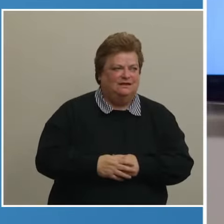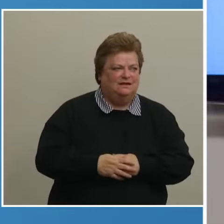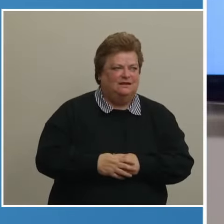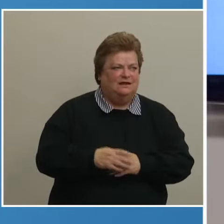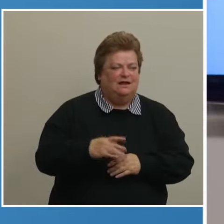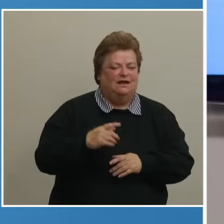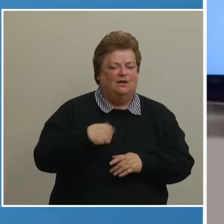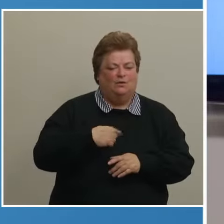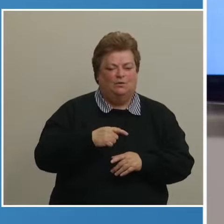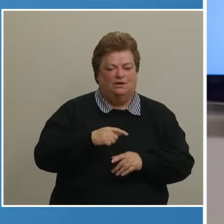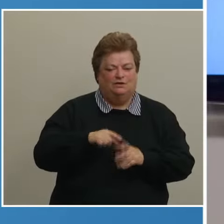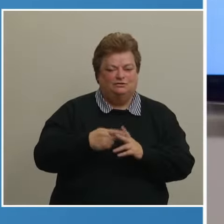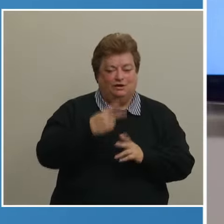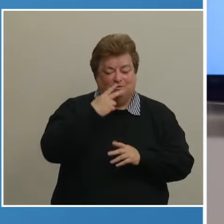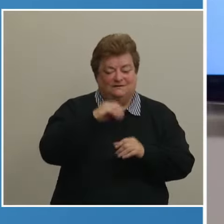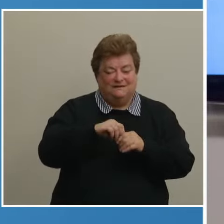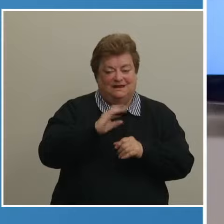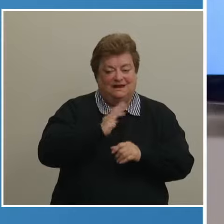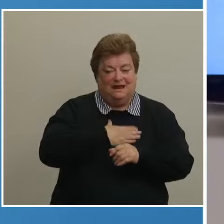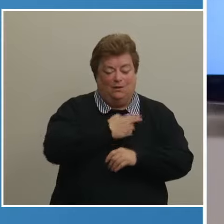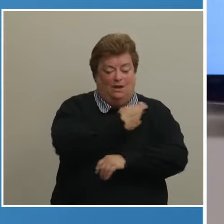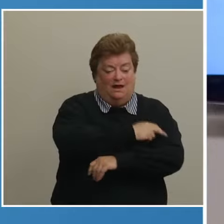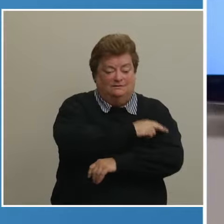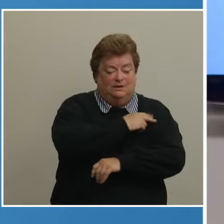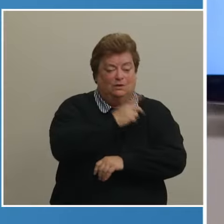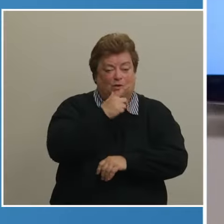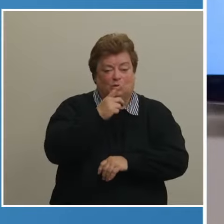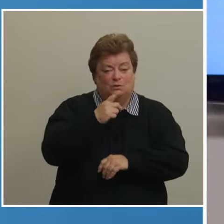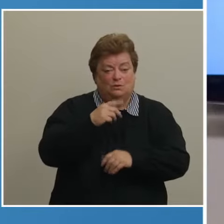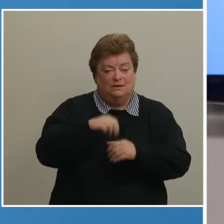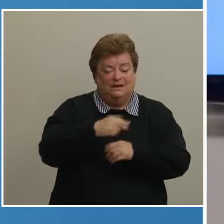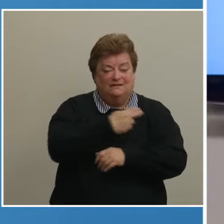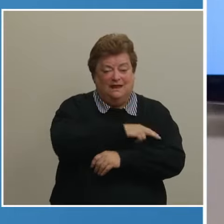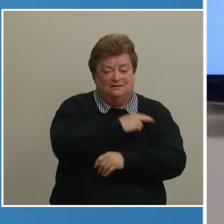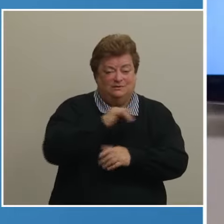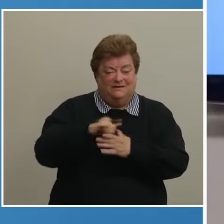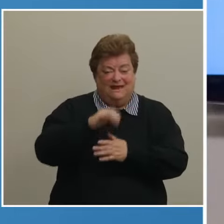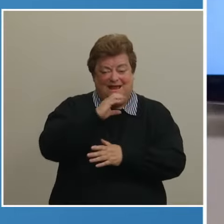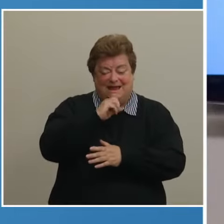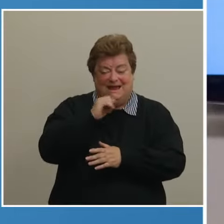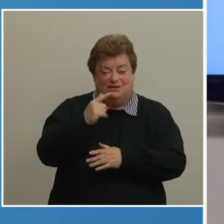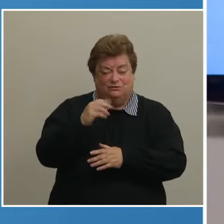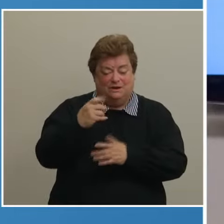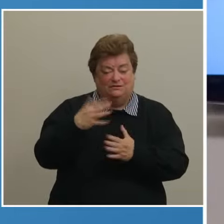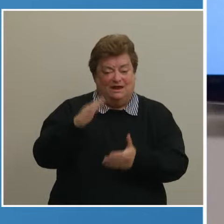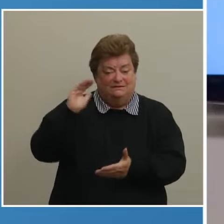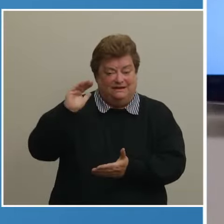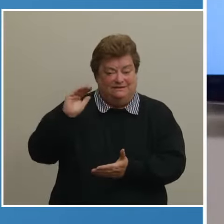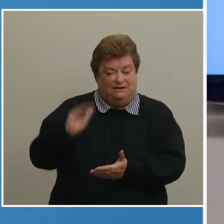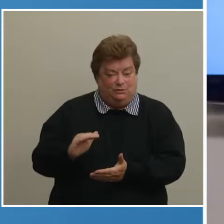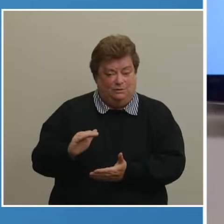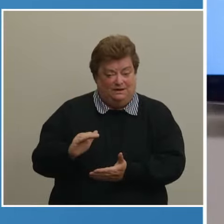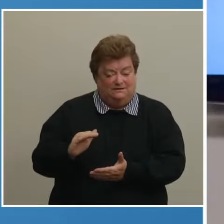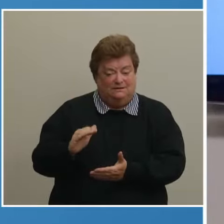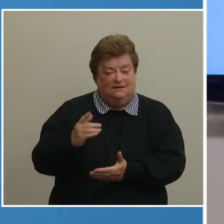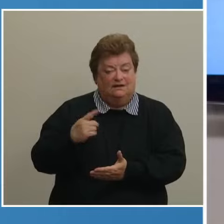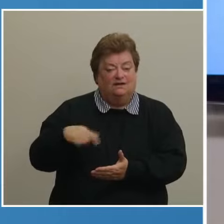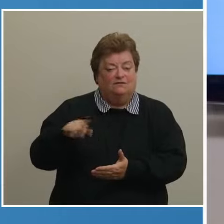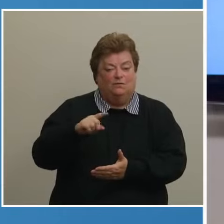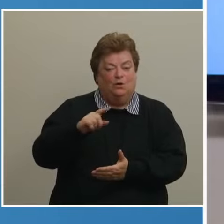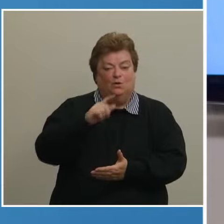our hospitalizations, those in the hospital, that age range has decreased to those that aren't